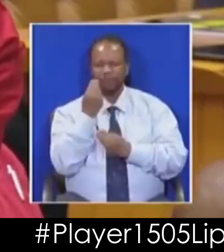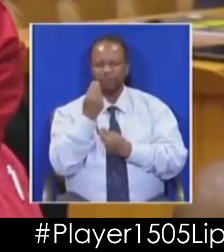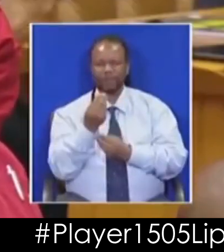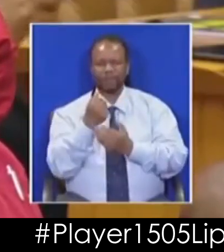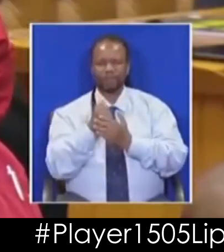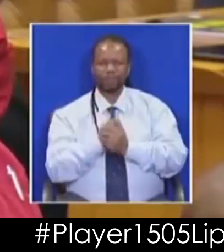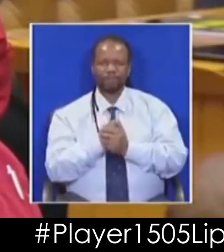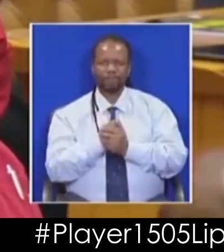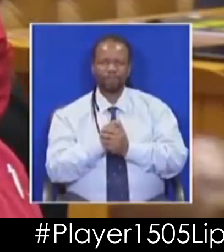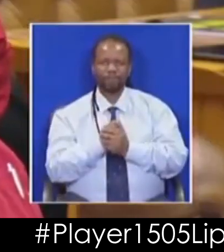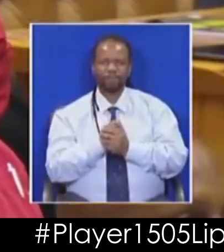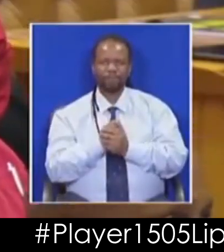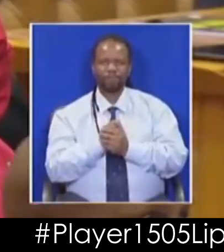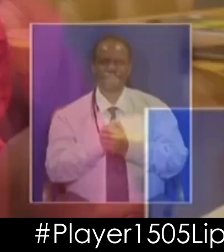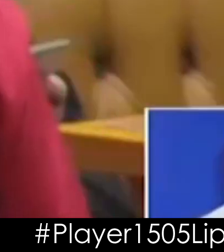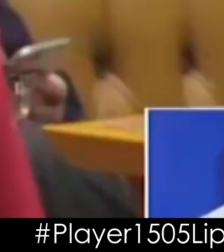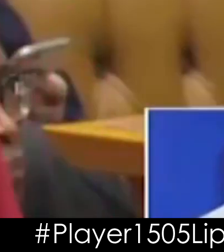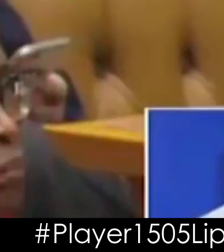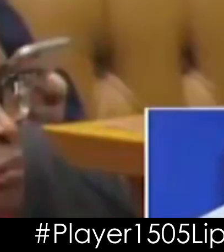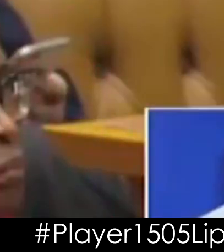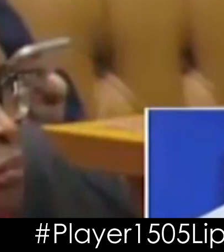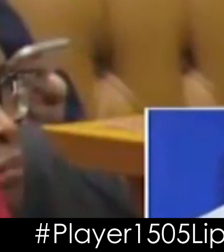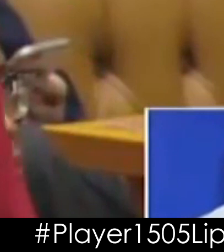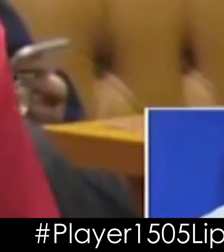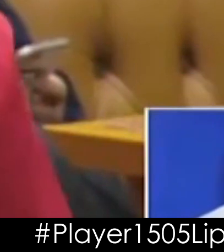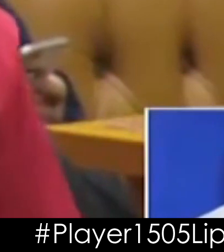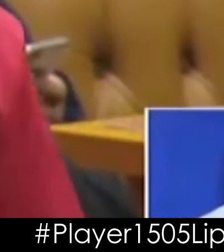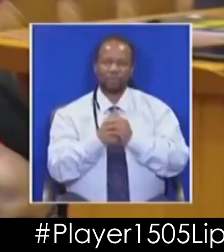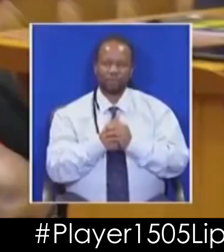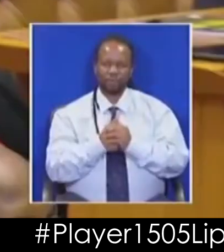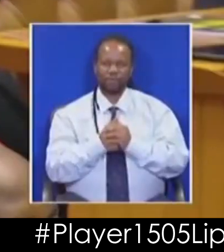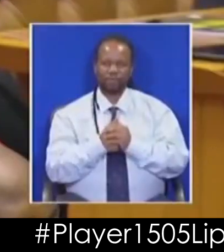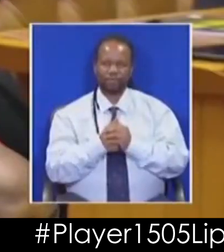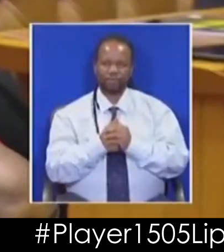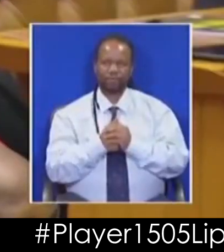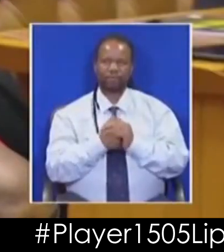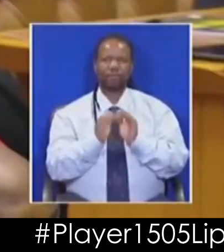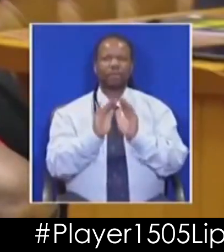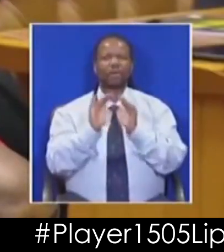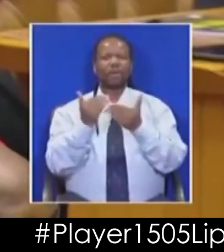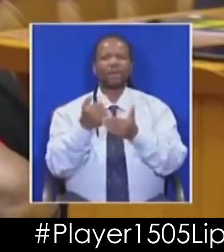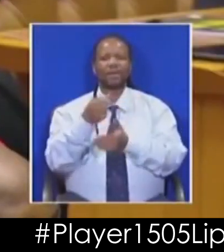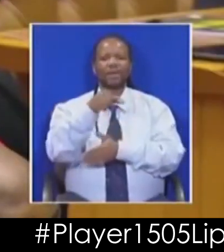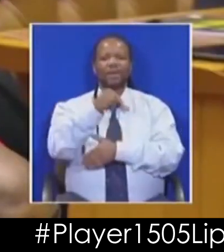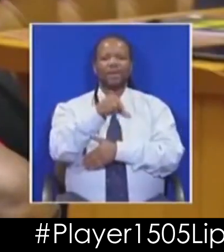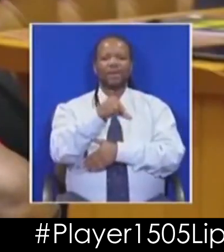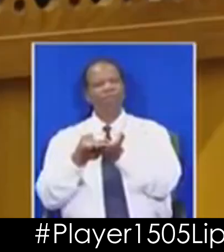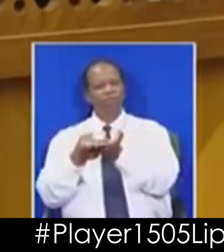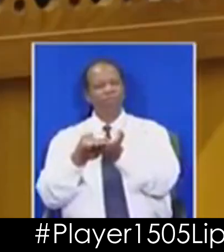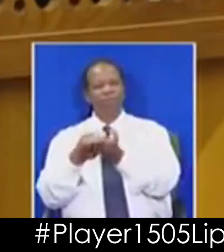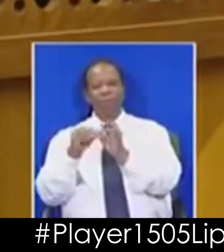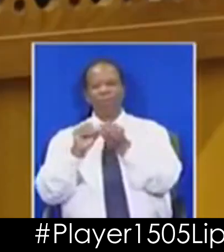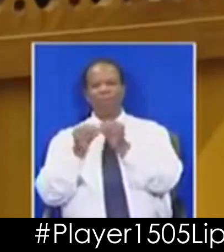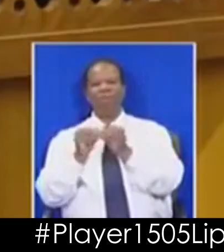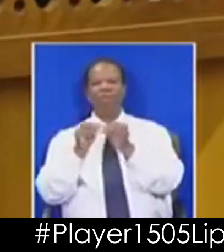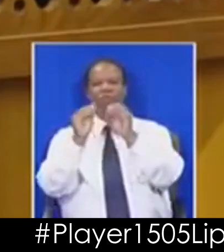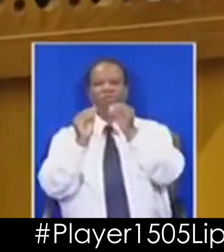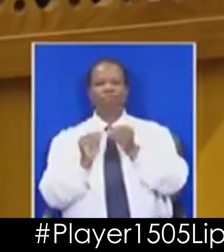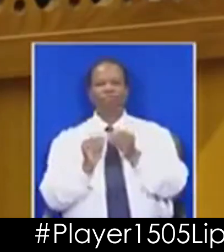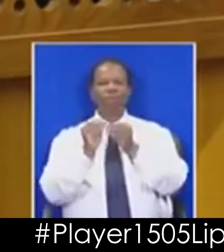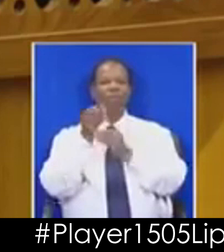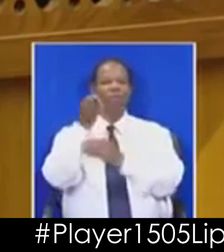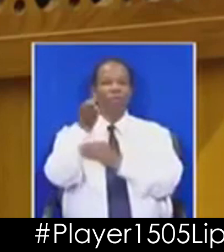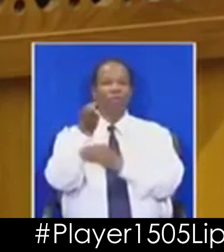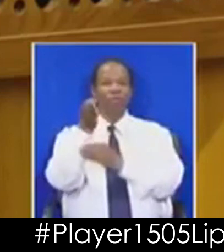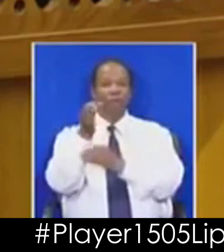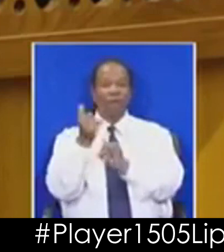At Speaker, we have a big problem. Which we is? Can't allow Mr. Gigaba to address Parliament. We must continue to